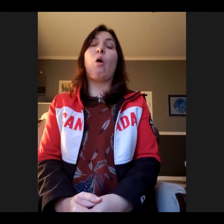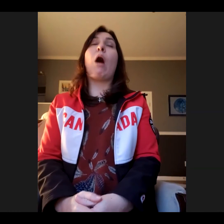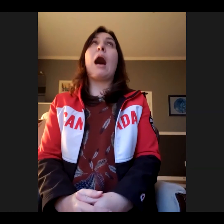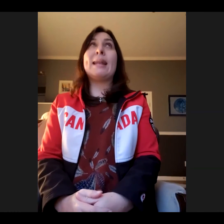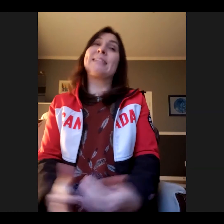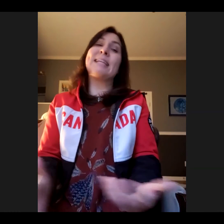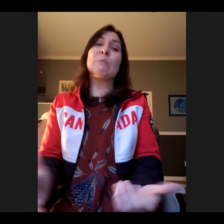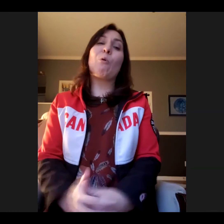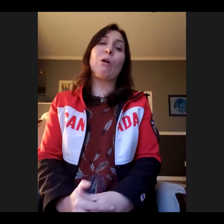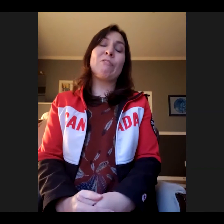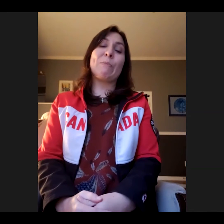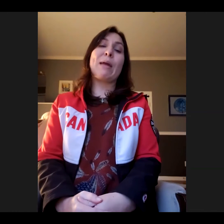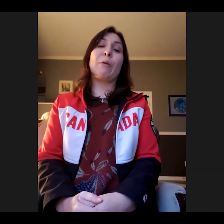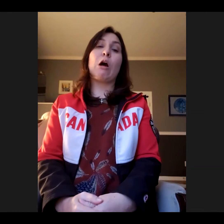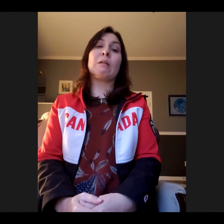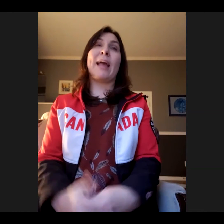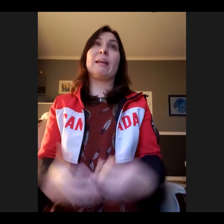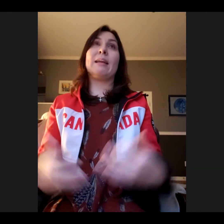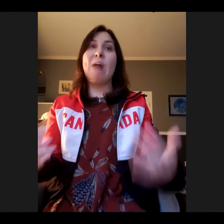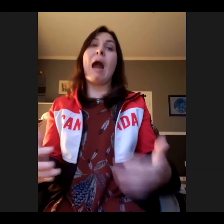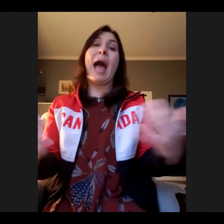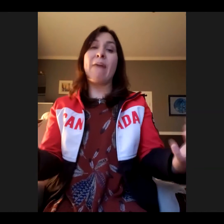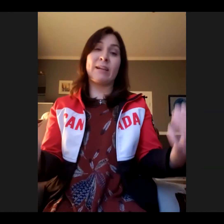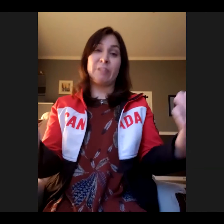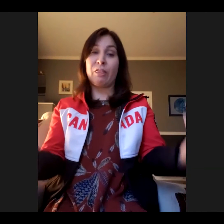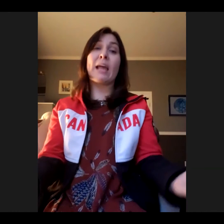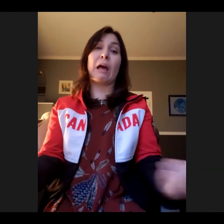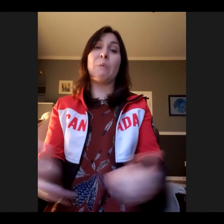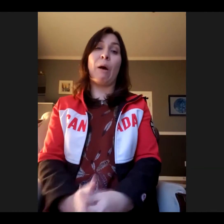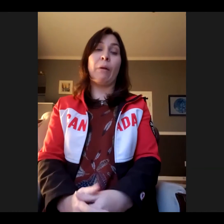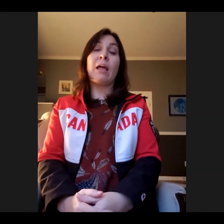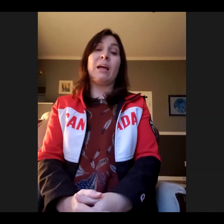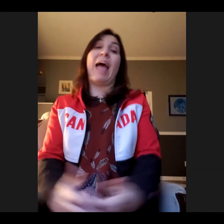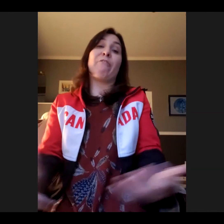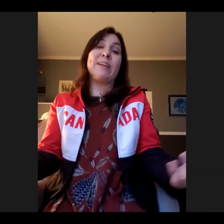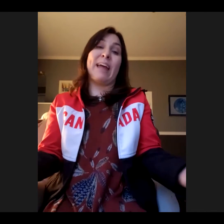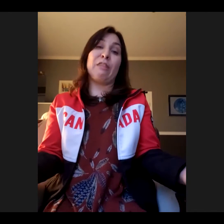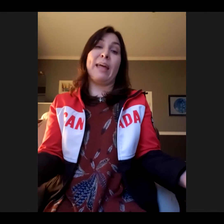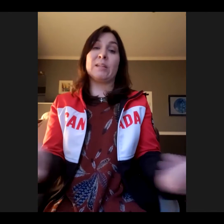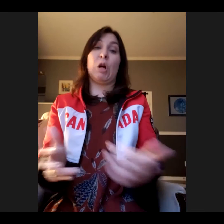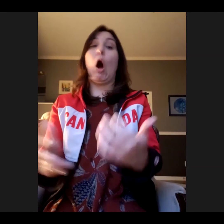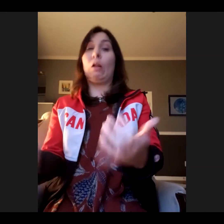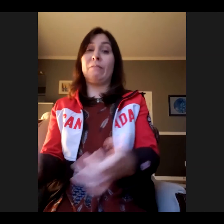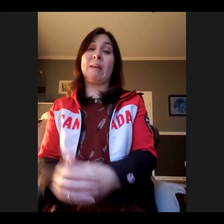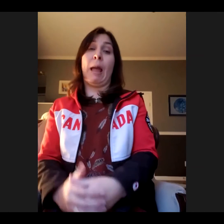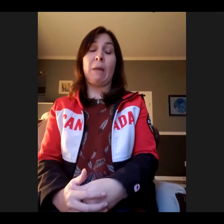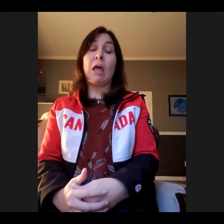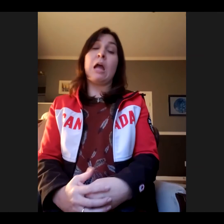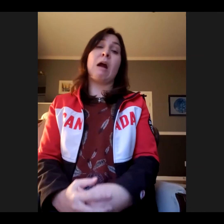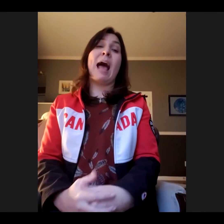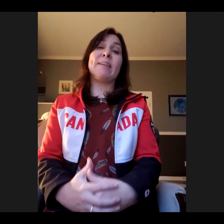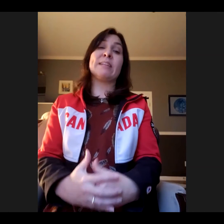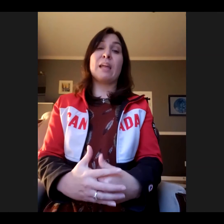So an accessible world for me would look like not having to think about everyday things all of the time,